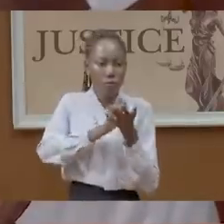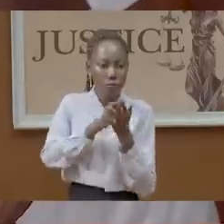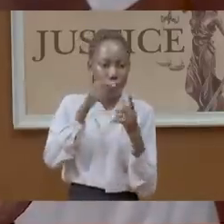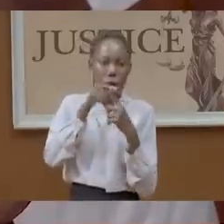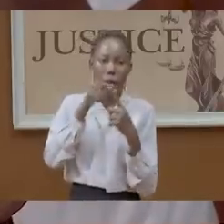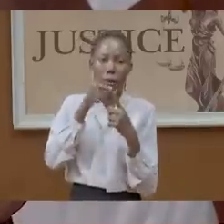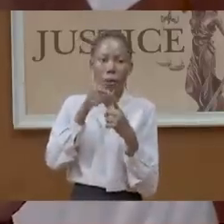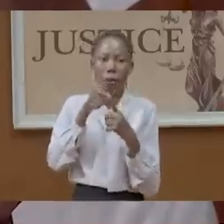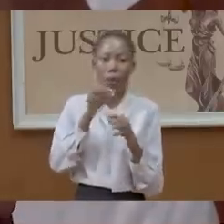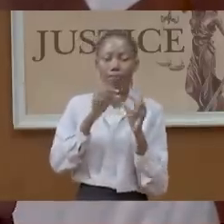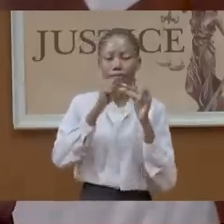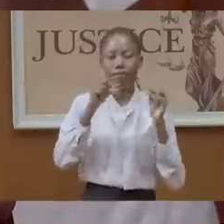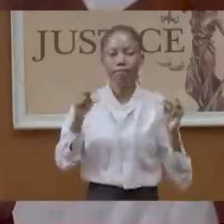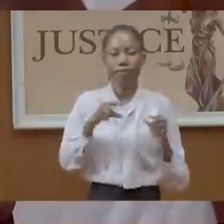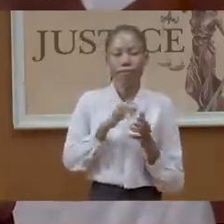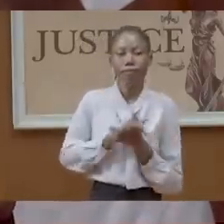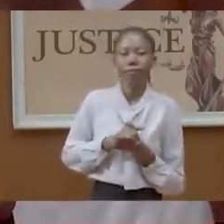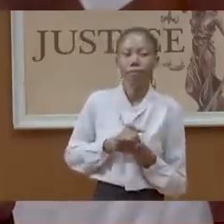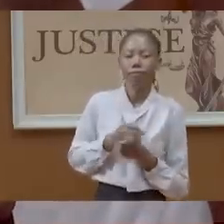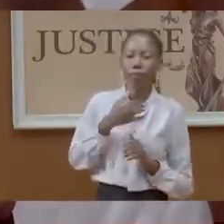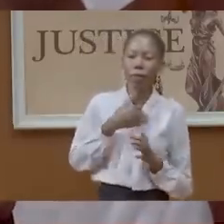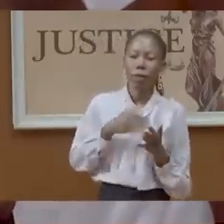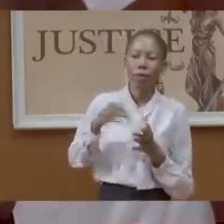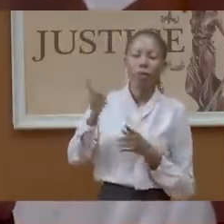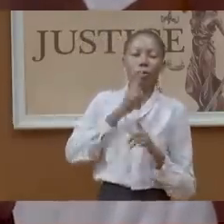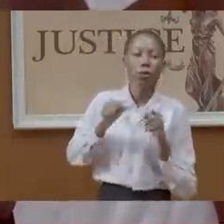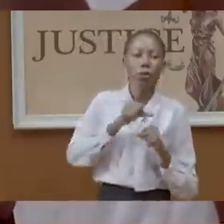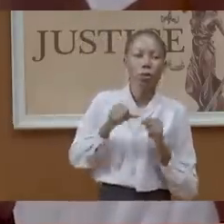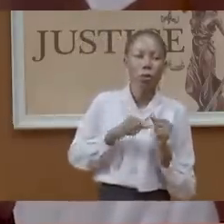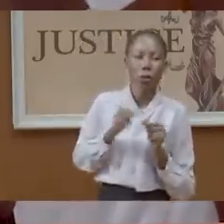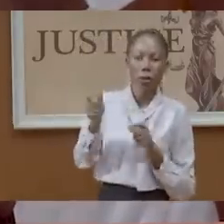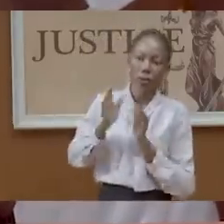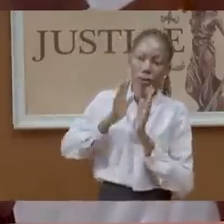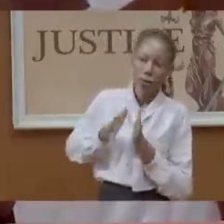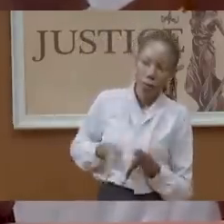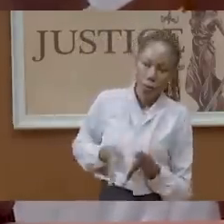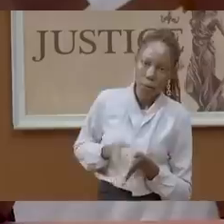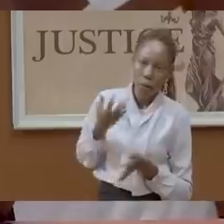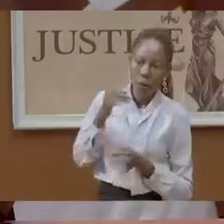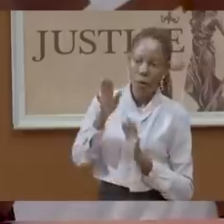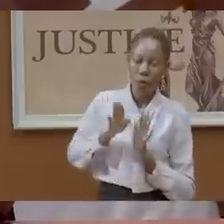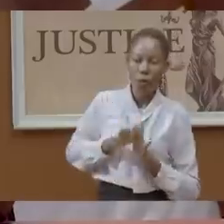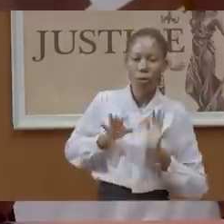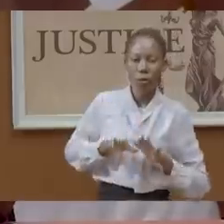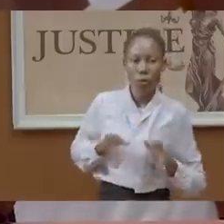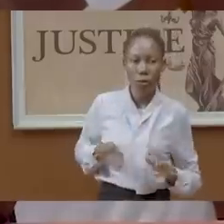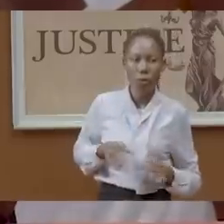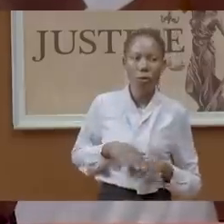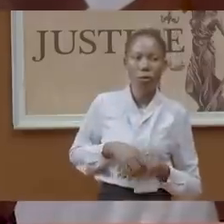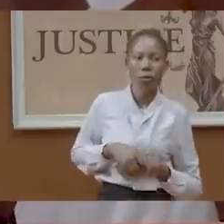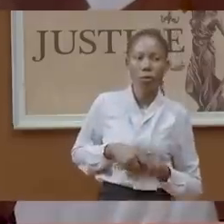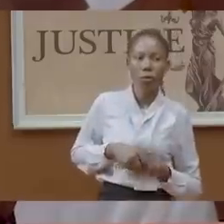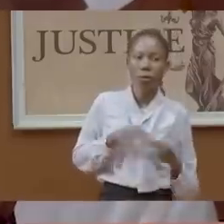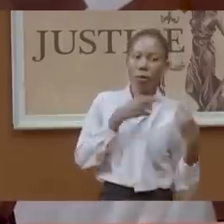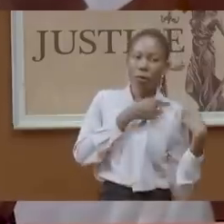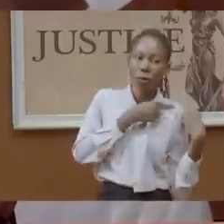points of your... Then you talk about abandonment, negligence of responsibility.